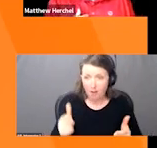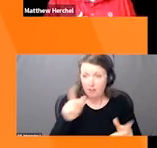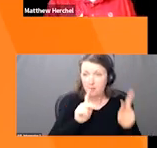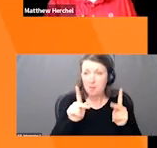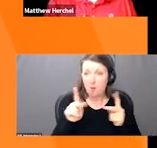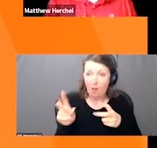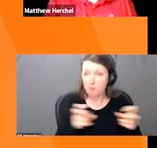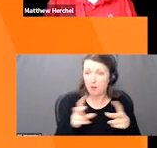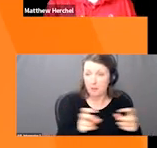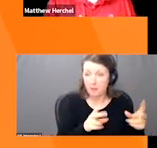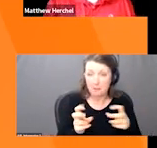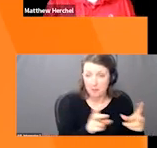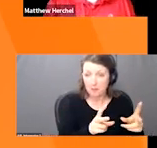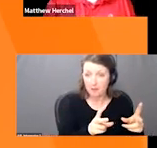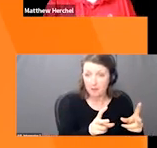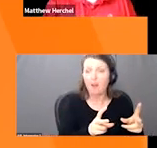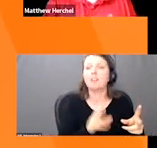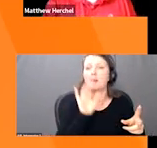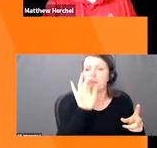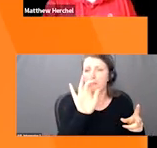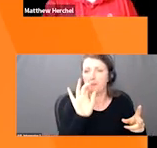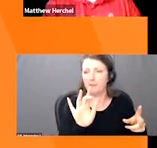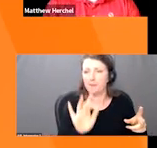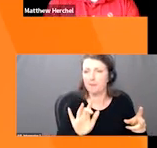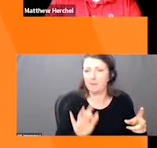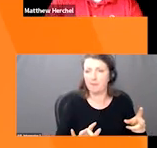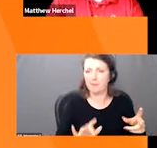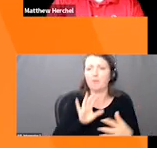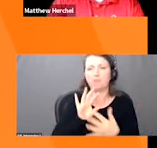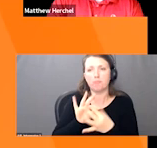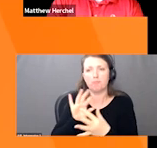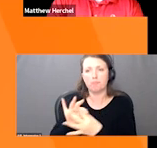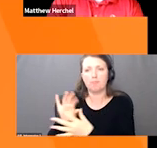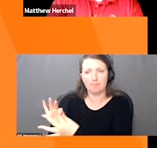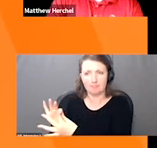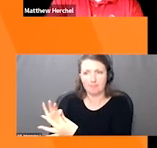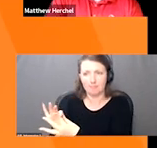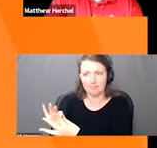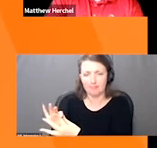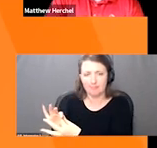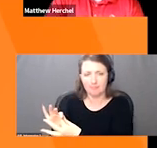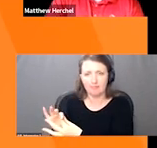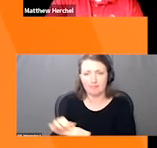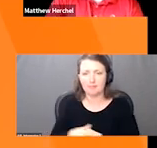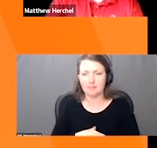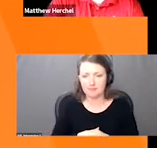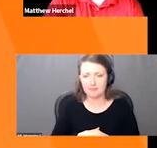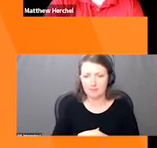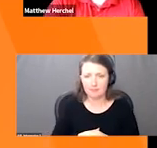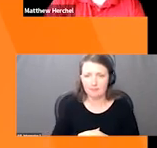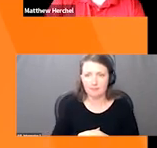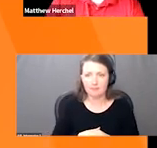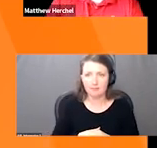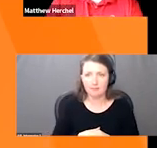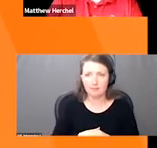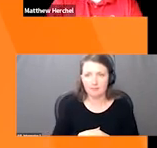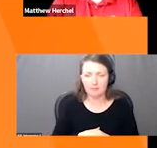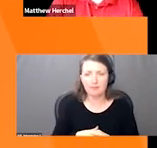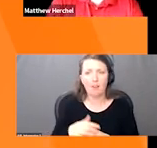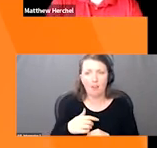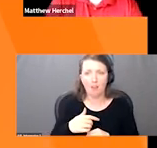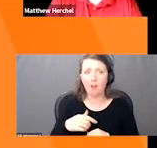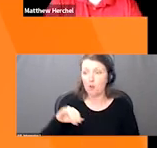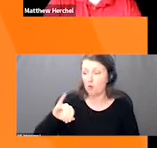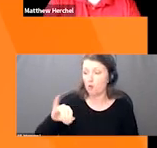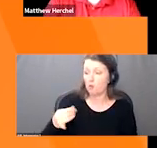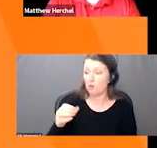the fact so I don't take up too much of everyone's time. What I'm noticing, which is great, because there's been a few times I've done this and it hasn't happened. Jordan